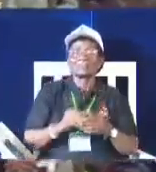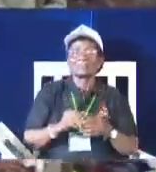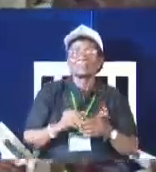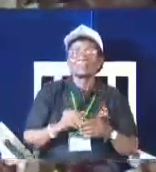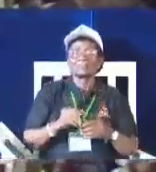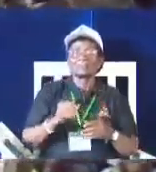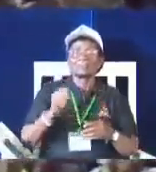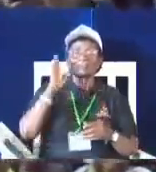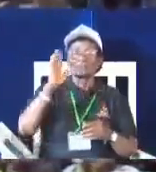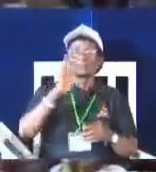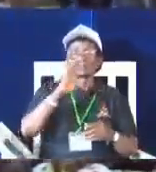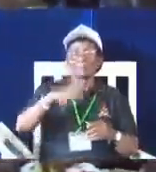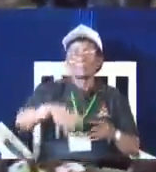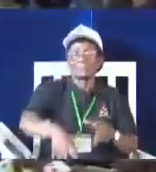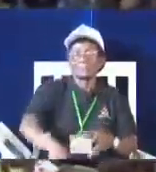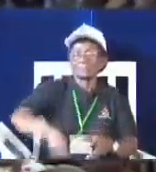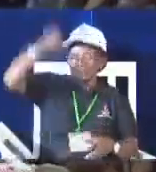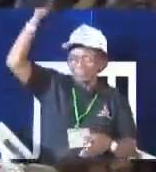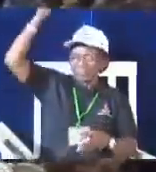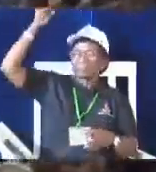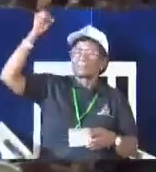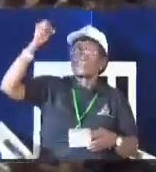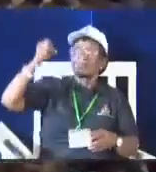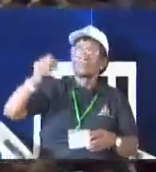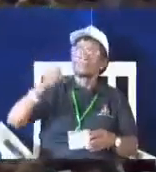shall be uprooted.